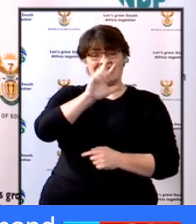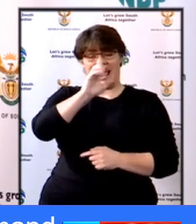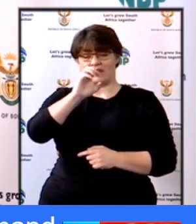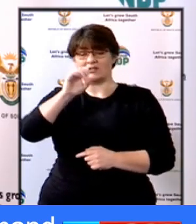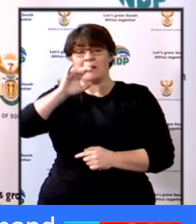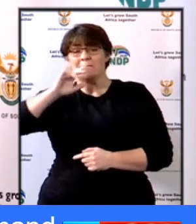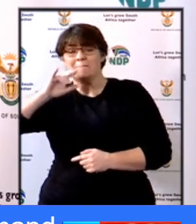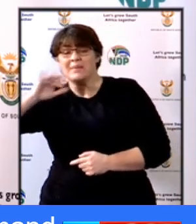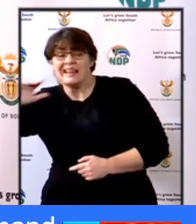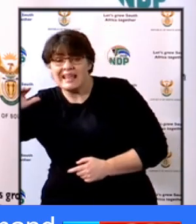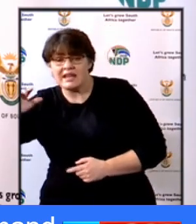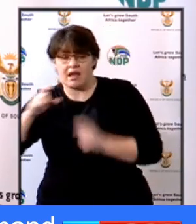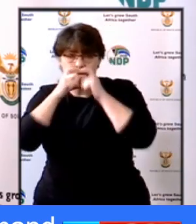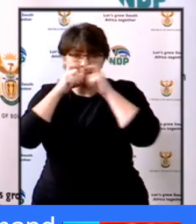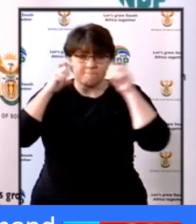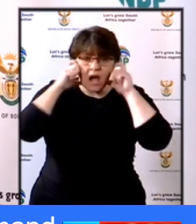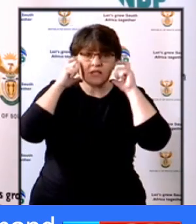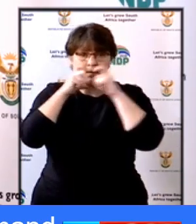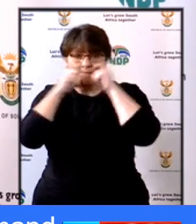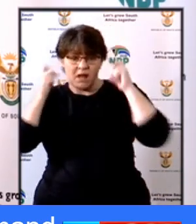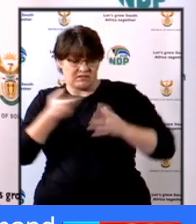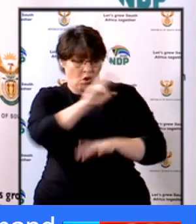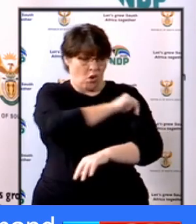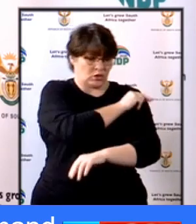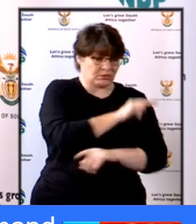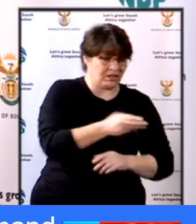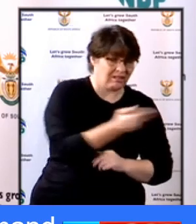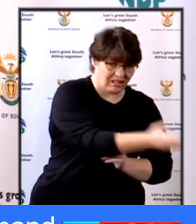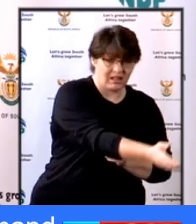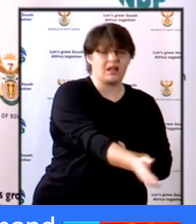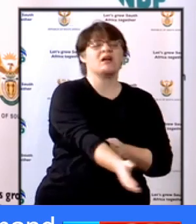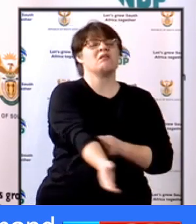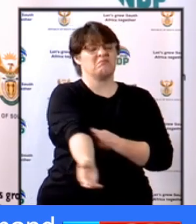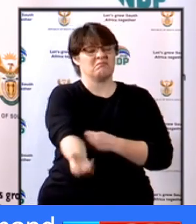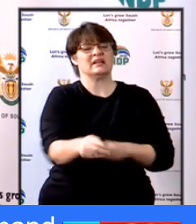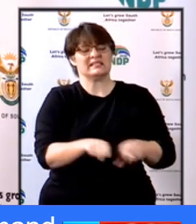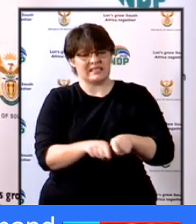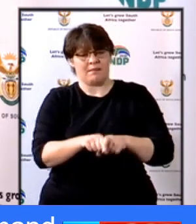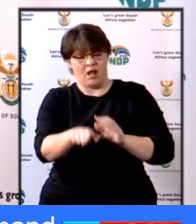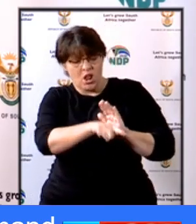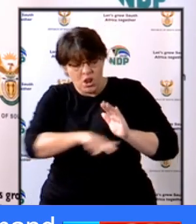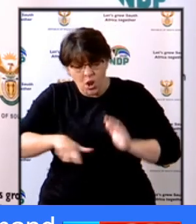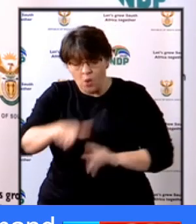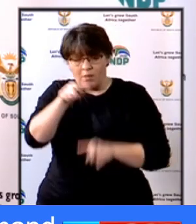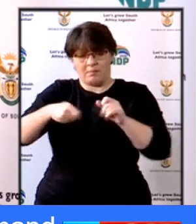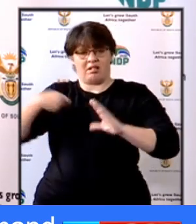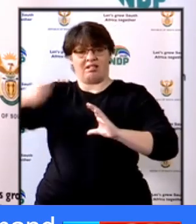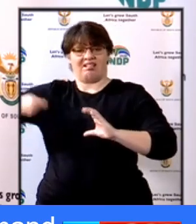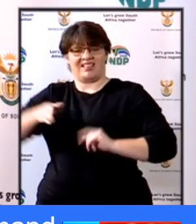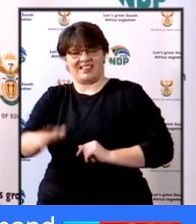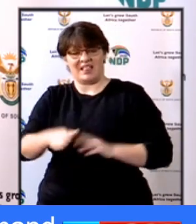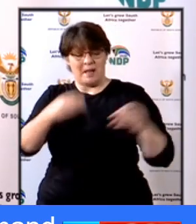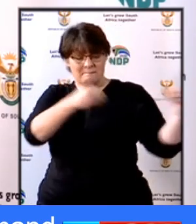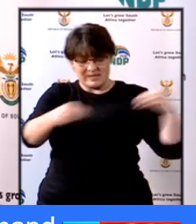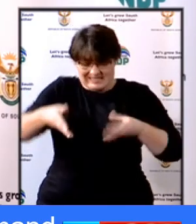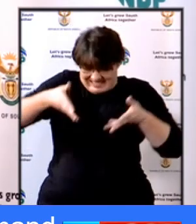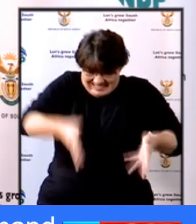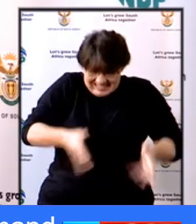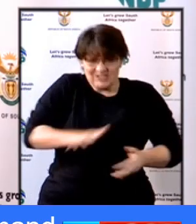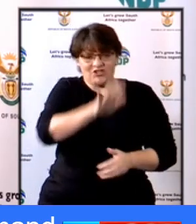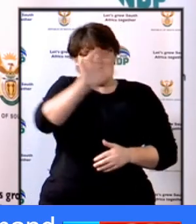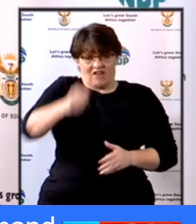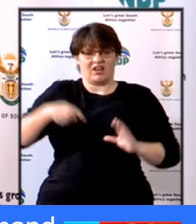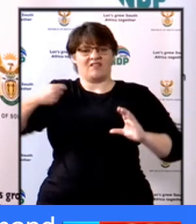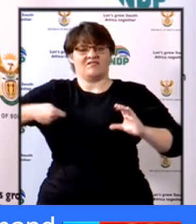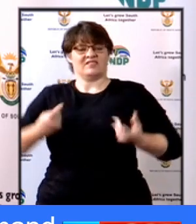acquired for the healthcare workers and those admitted to hospitals, and local producers, companies based here in South